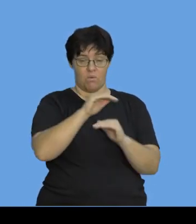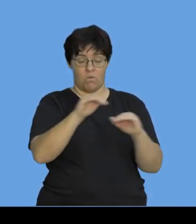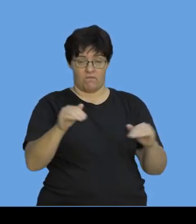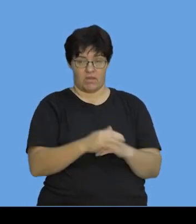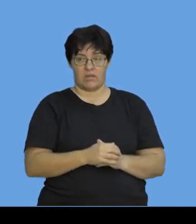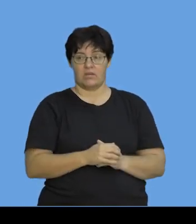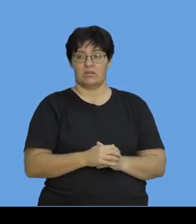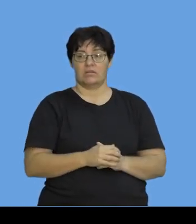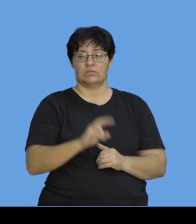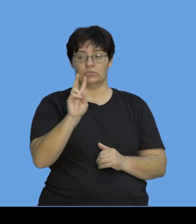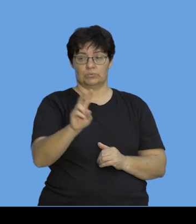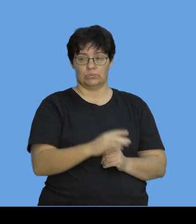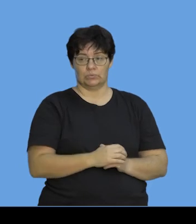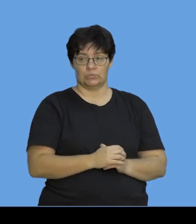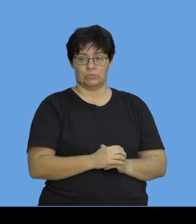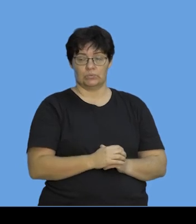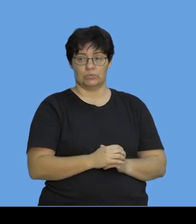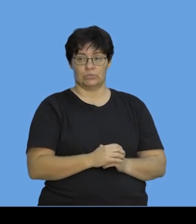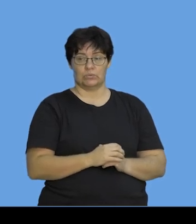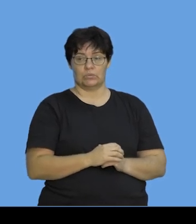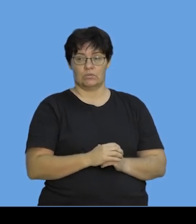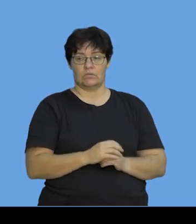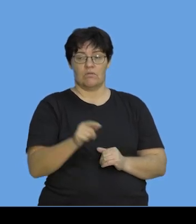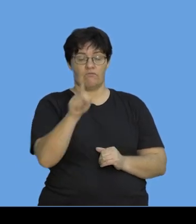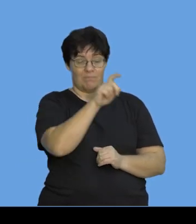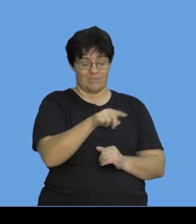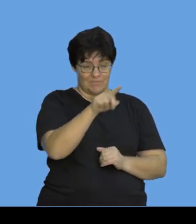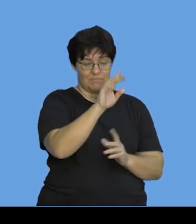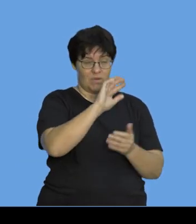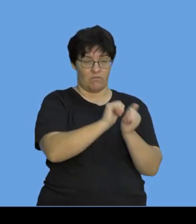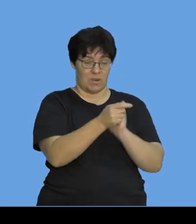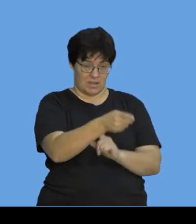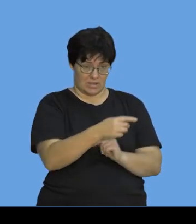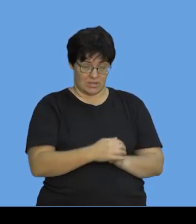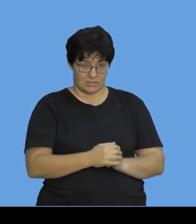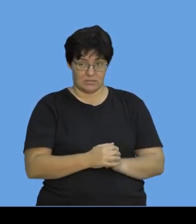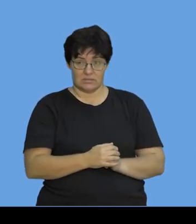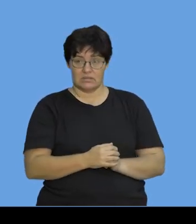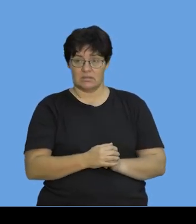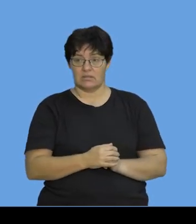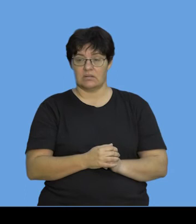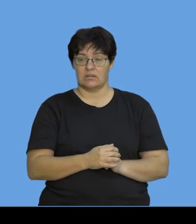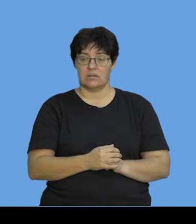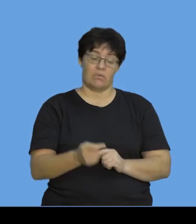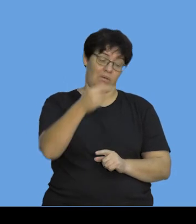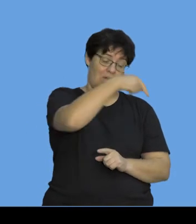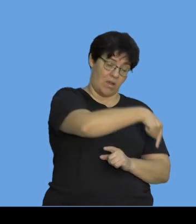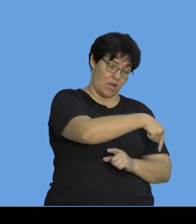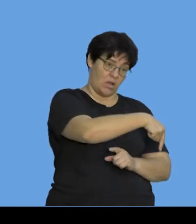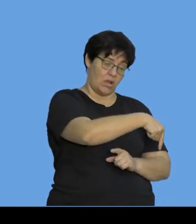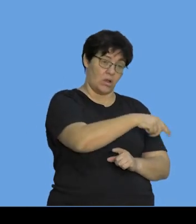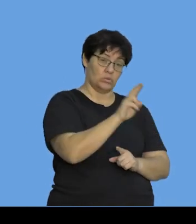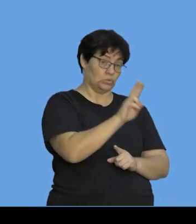okay? The molar mass comes from that formula. Take note, we do not multiply by the coefficient in this case, which